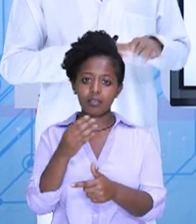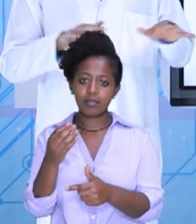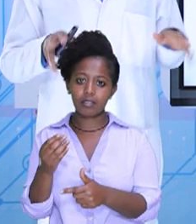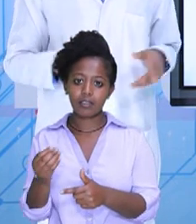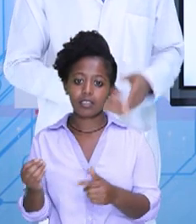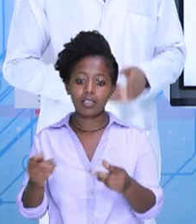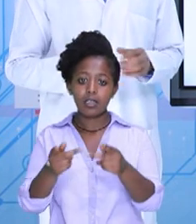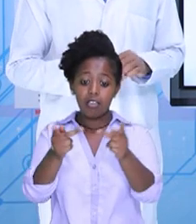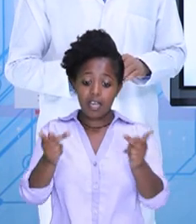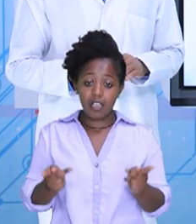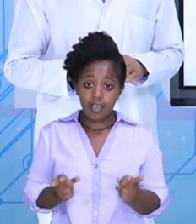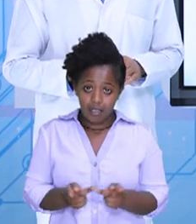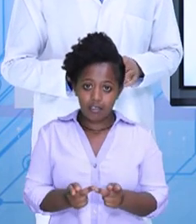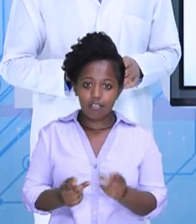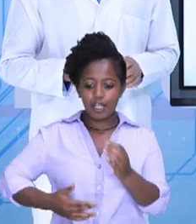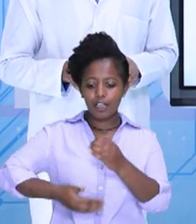of aerial coverage.